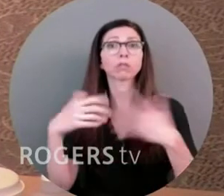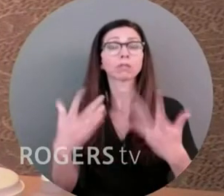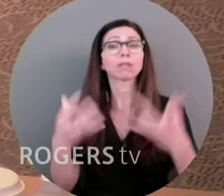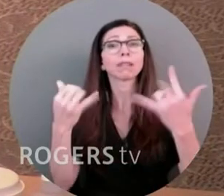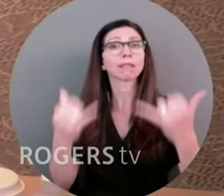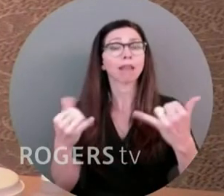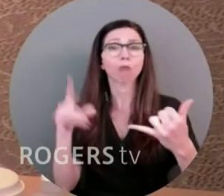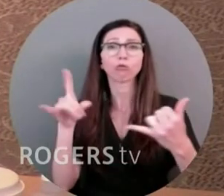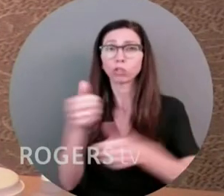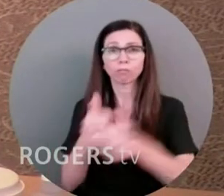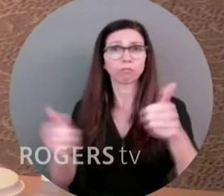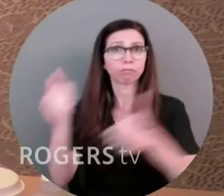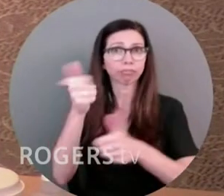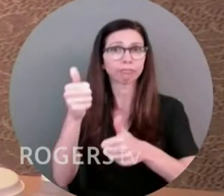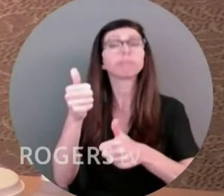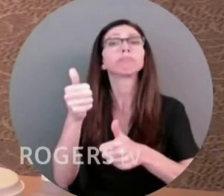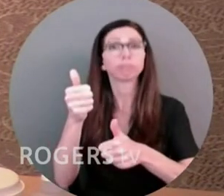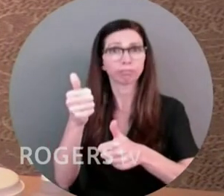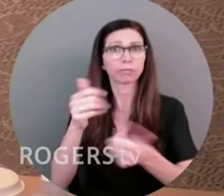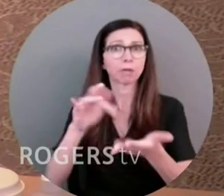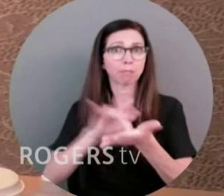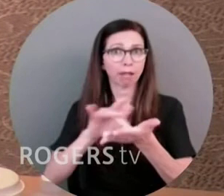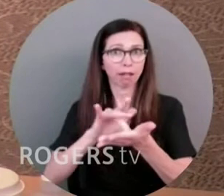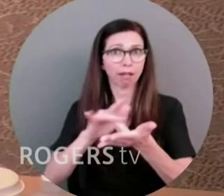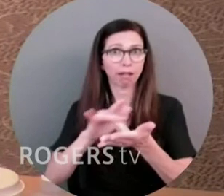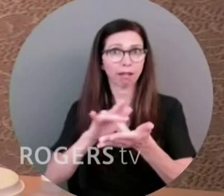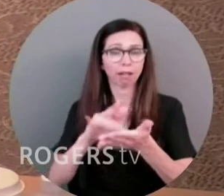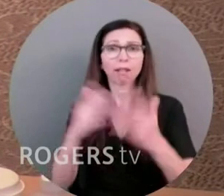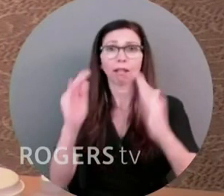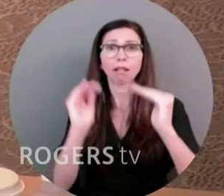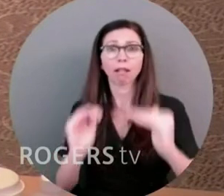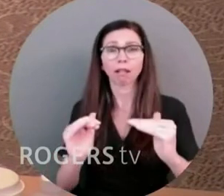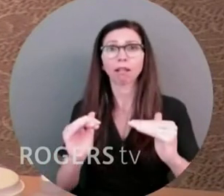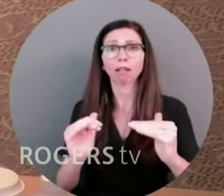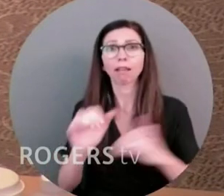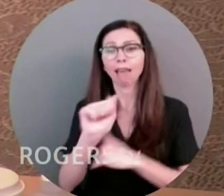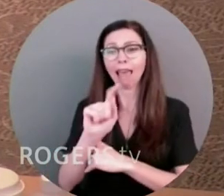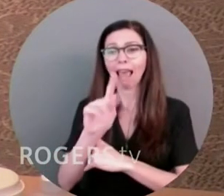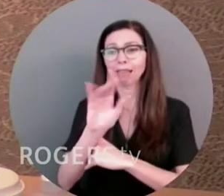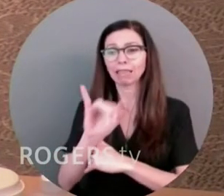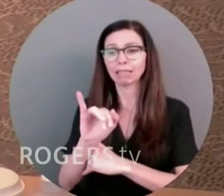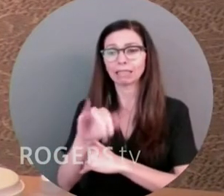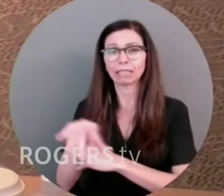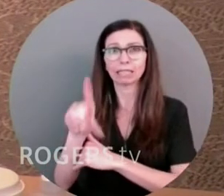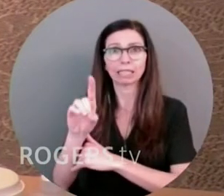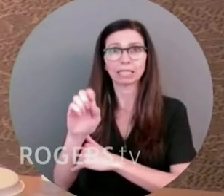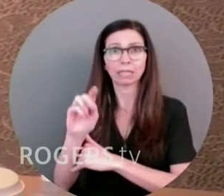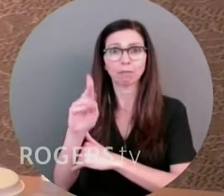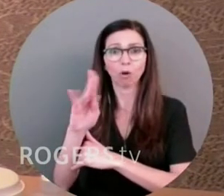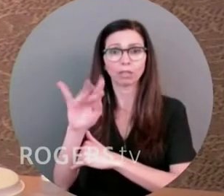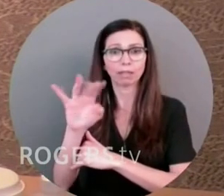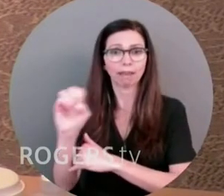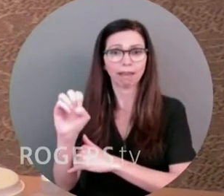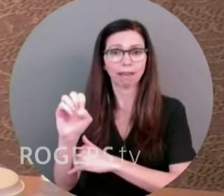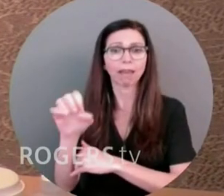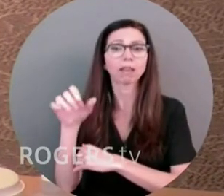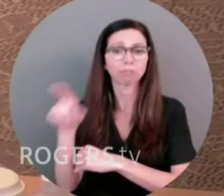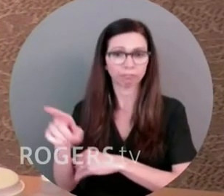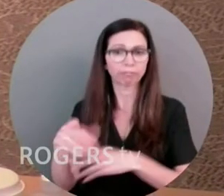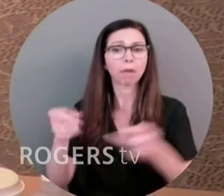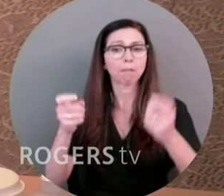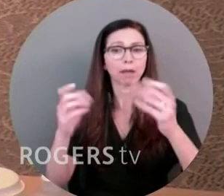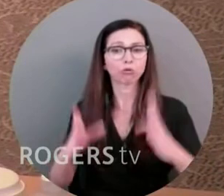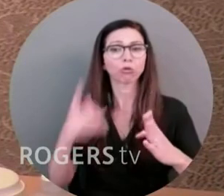publique, Anthony DiMonte, General Manager of Emergency and Protective Services, Directeur général des services de protection